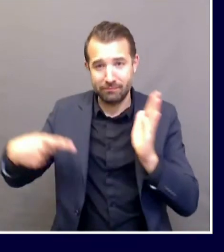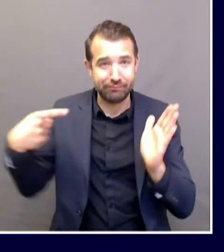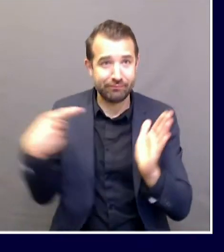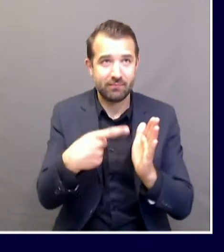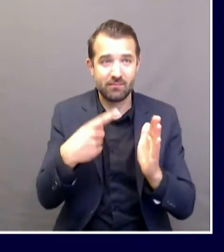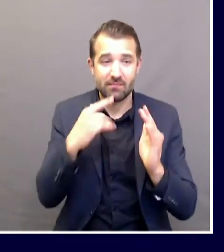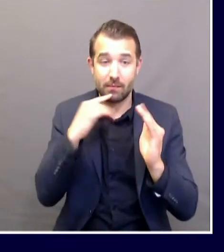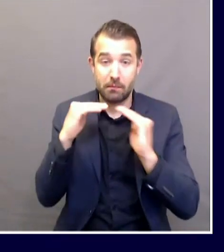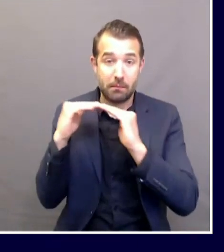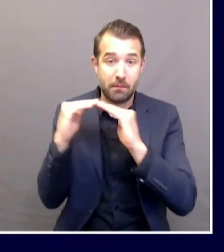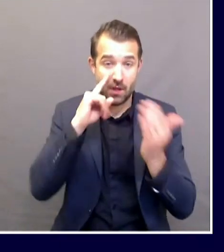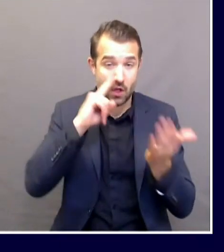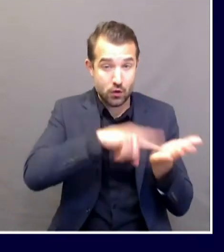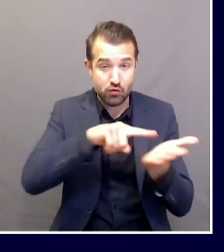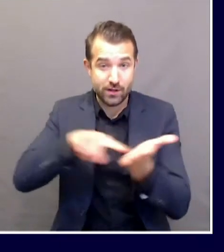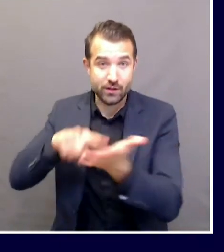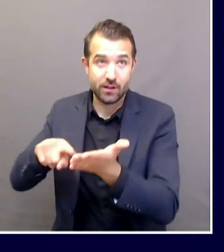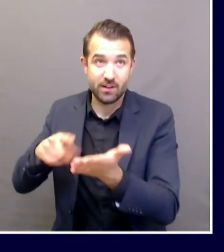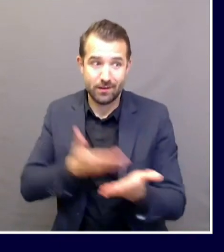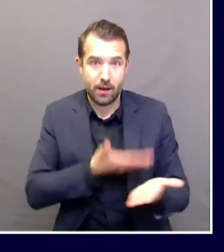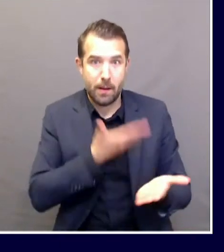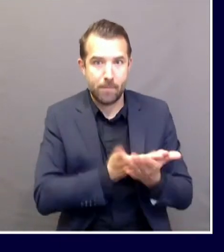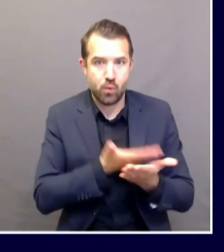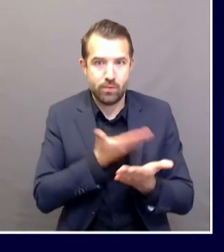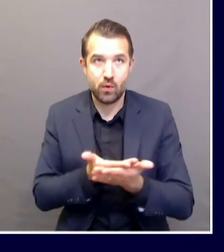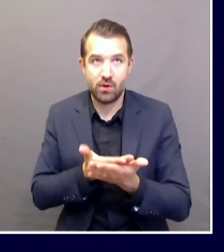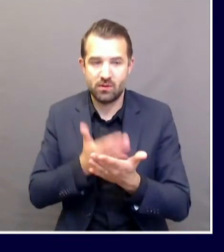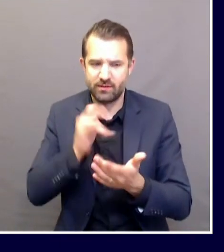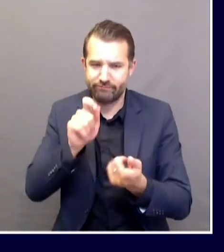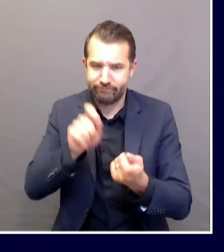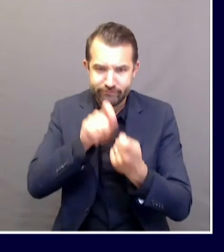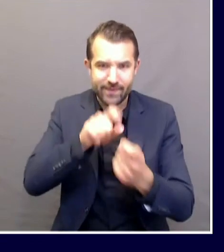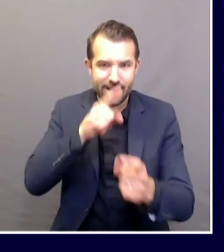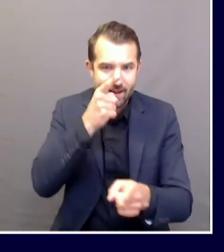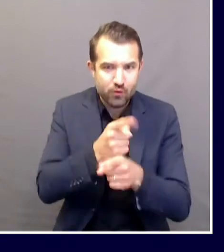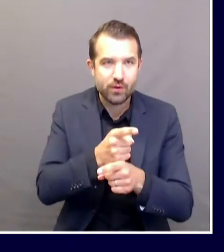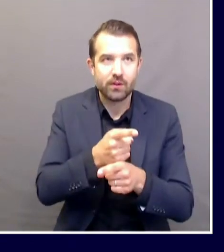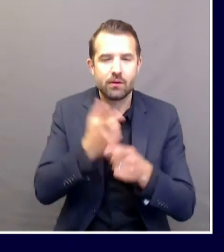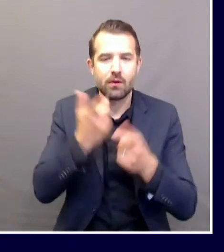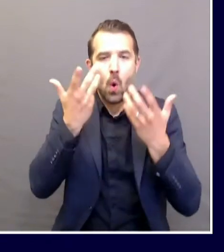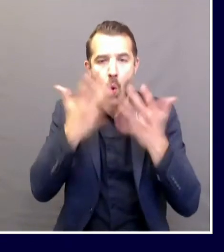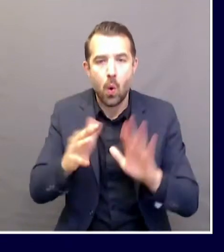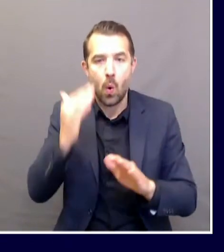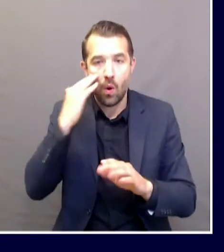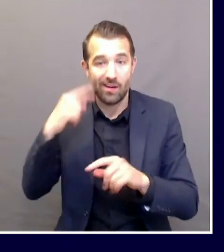to the sum of what we already knew before. And all of that evidence is pointing in the